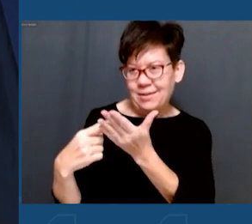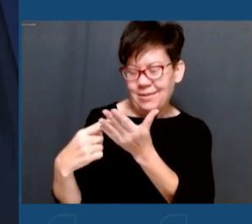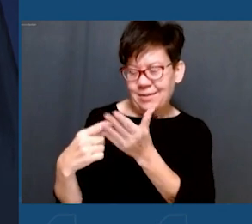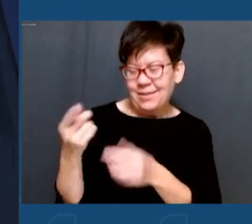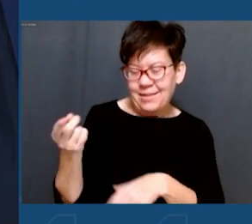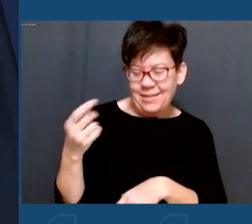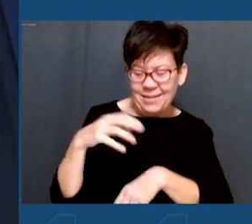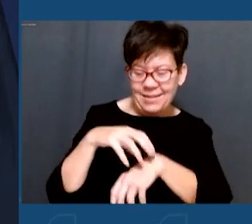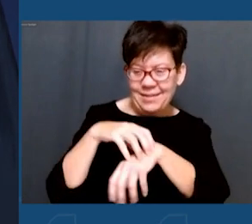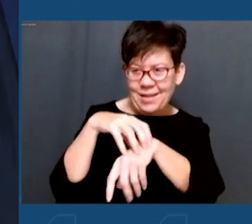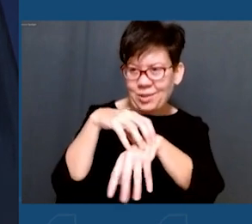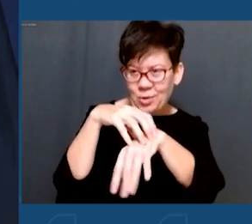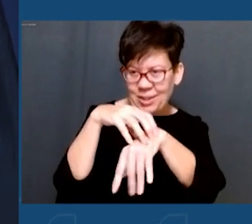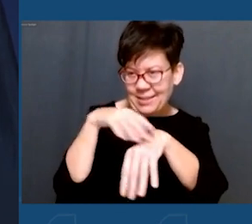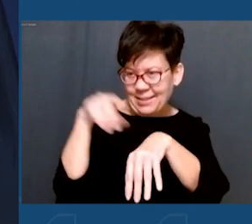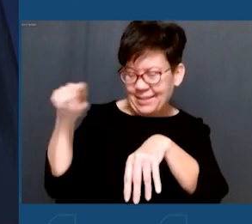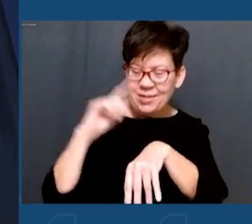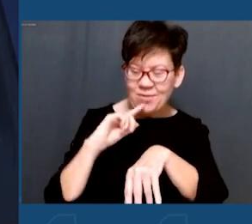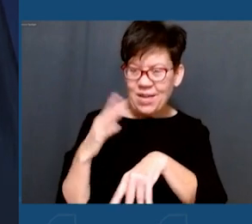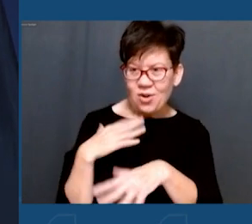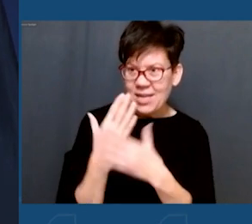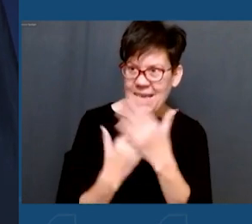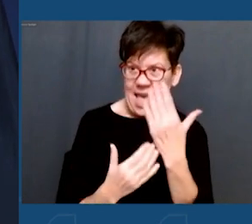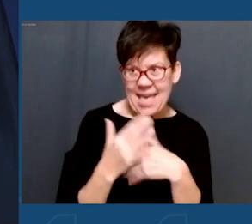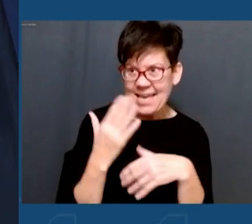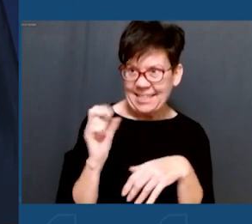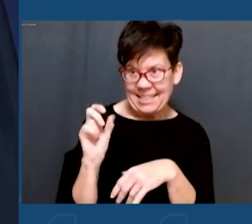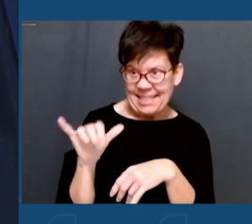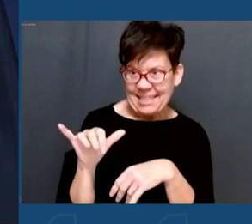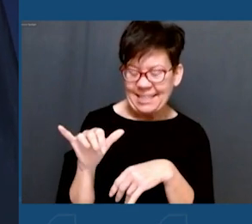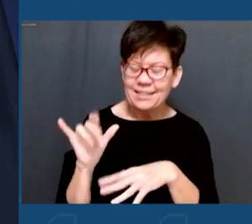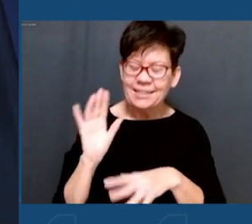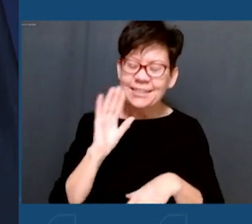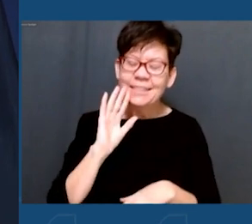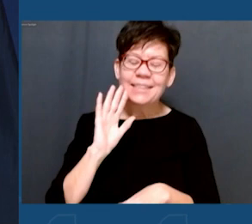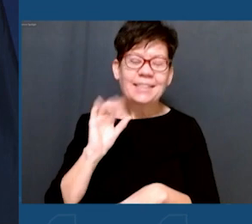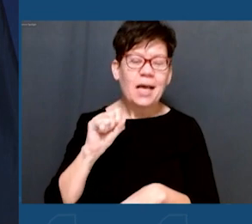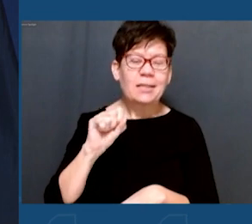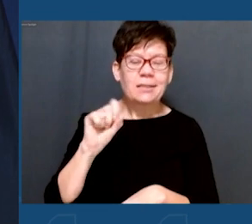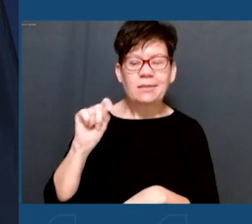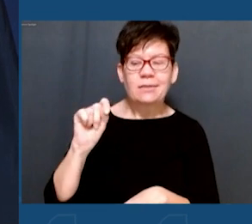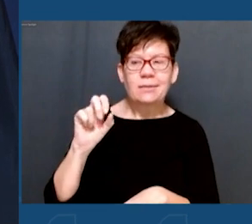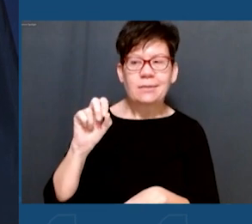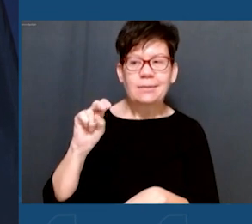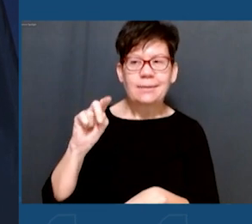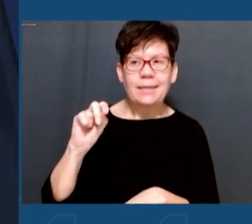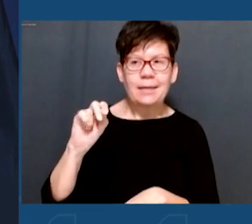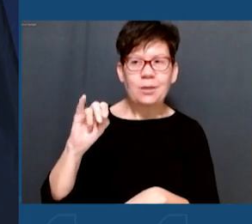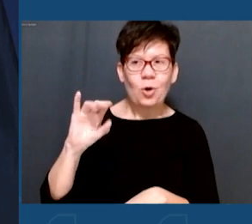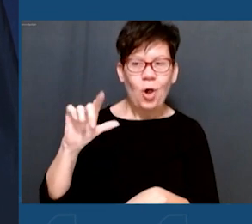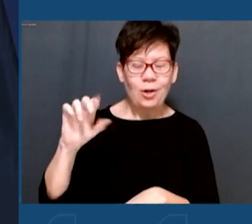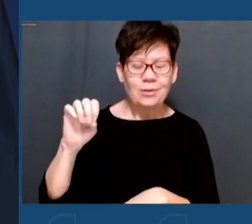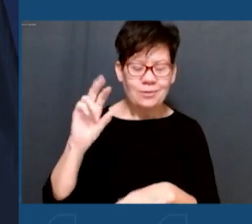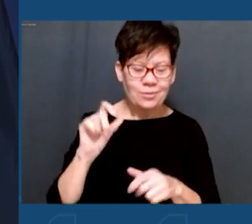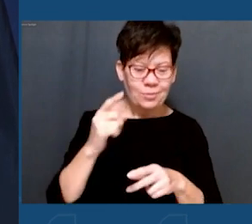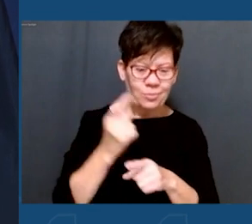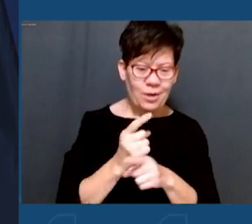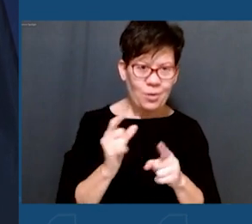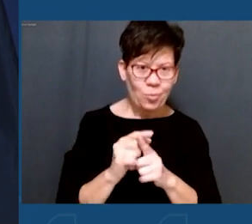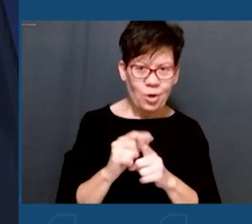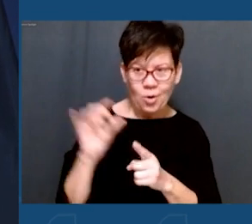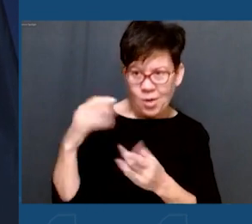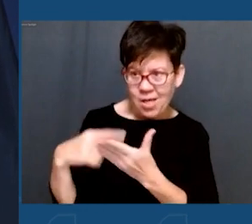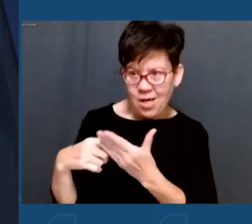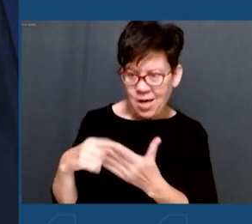and tentacles is the right word. And as I said to you before we started, I can't believe that threatened you because you do politics